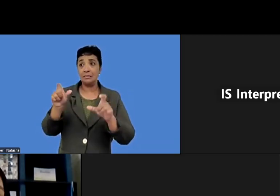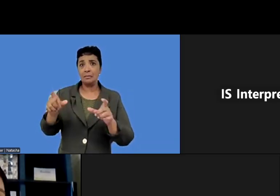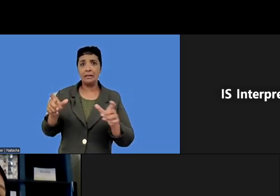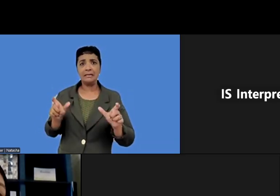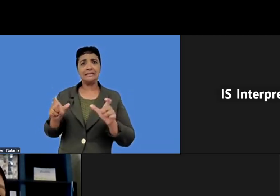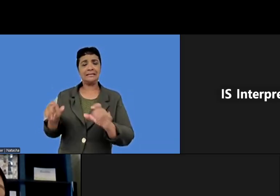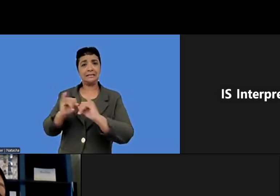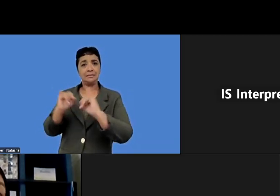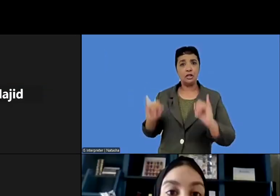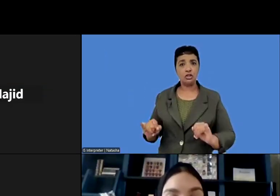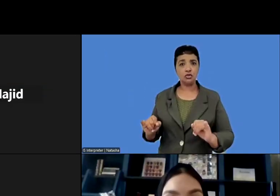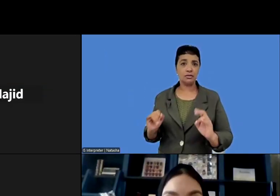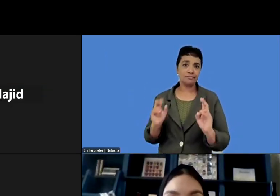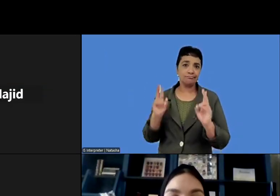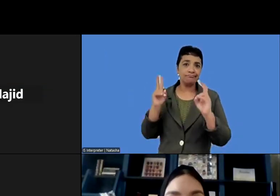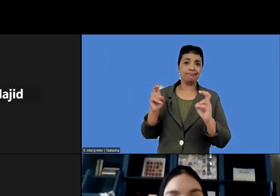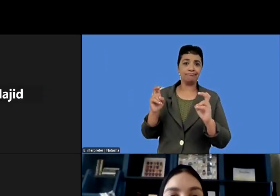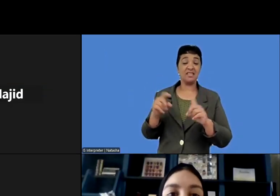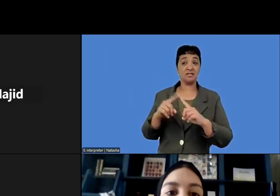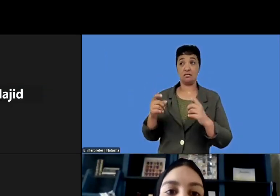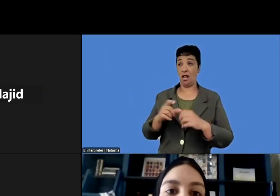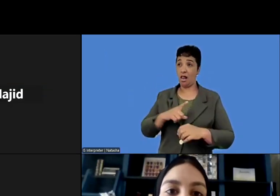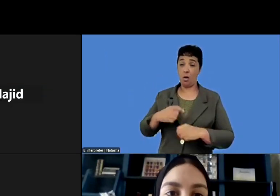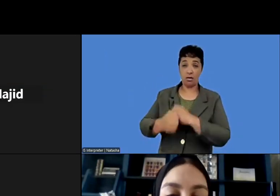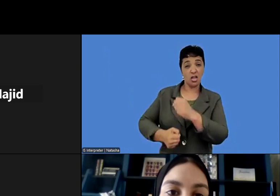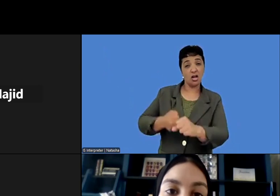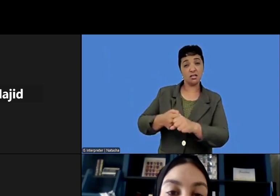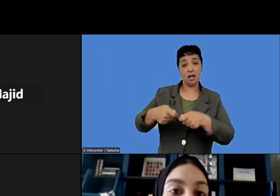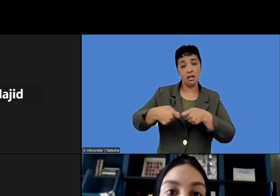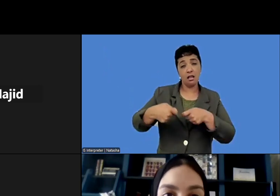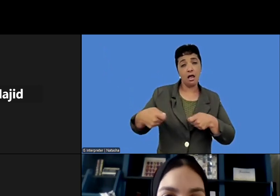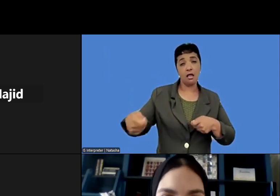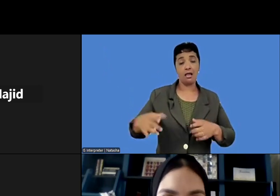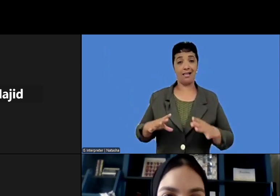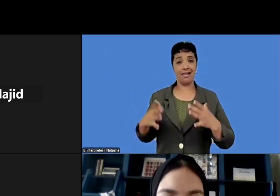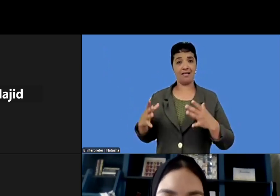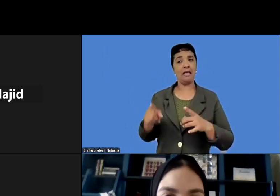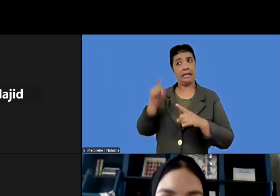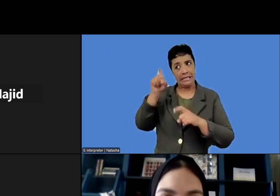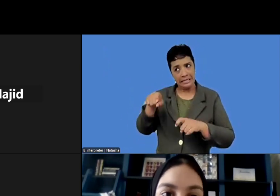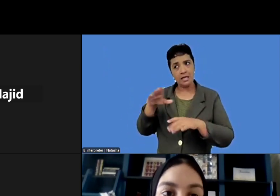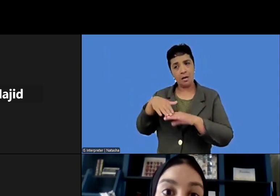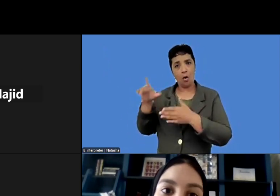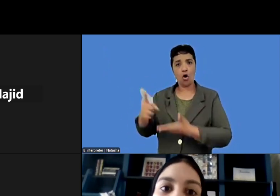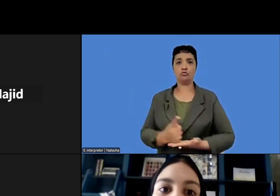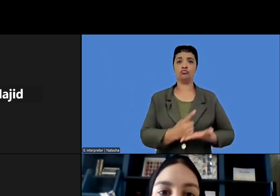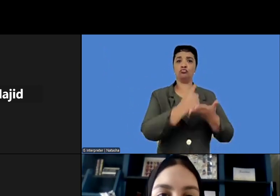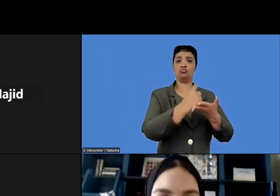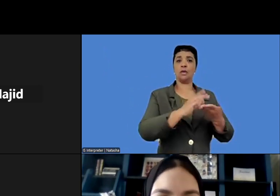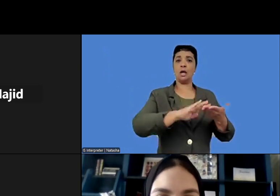like Life Esidimeni for too long and needed to be rehabilitated into